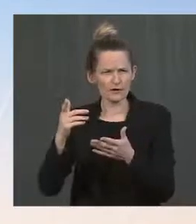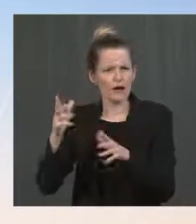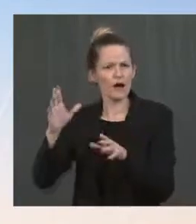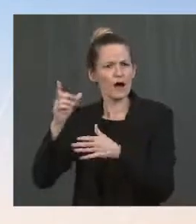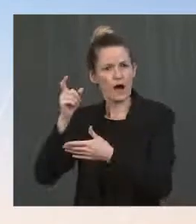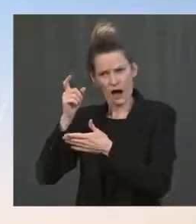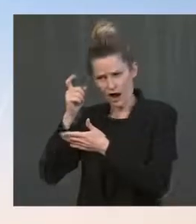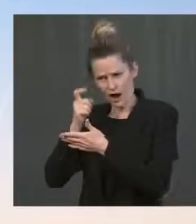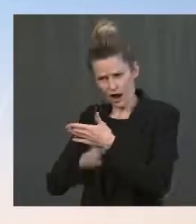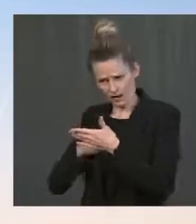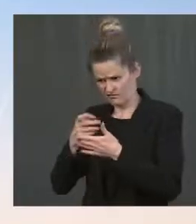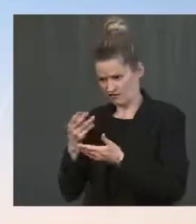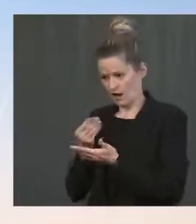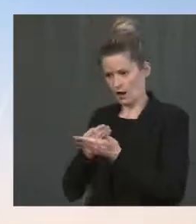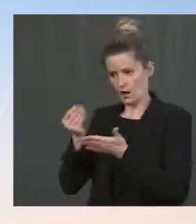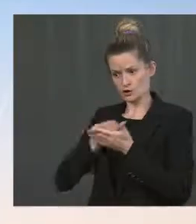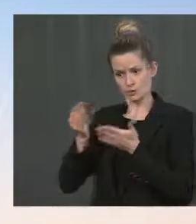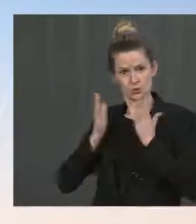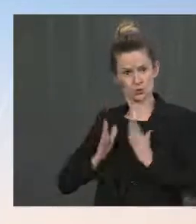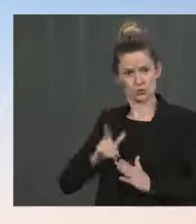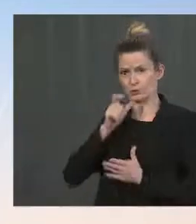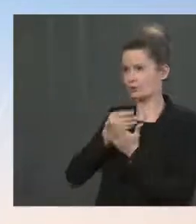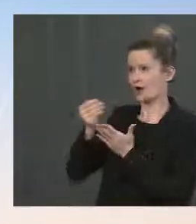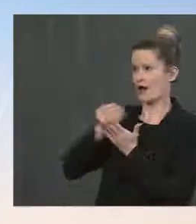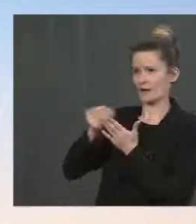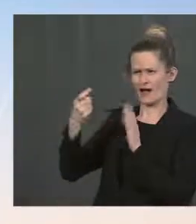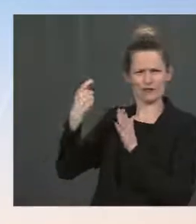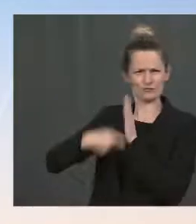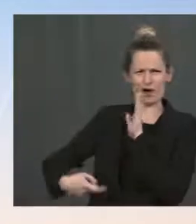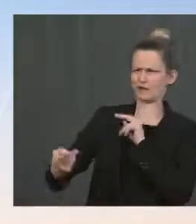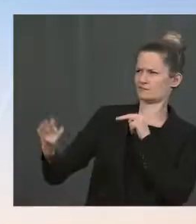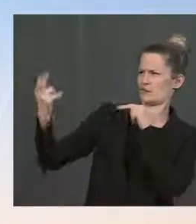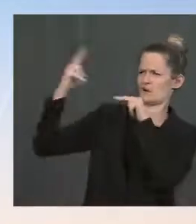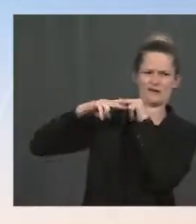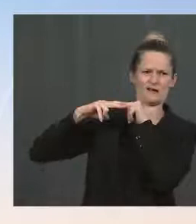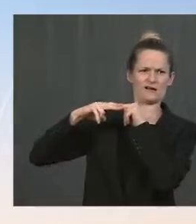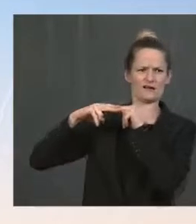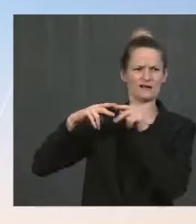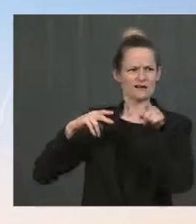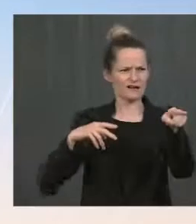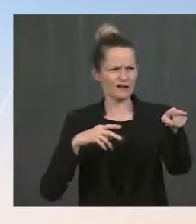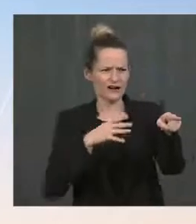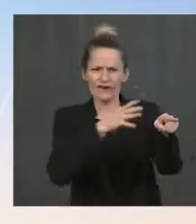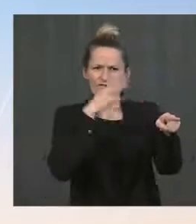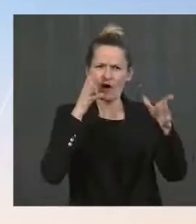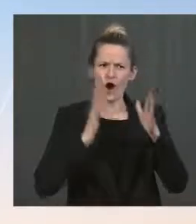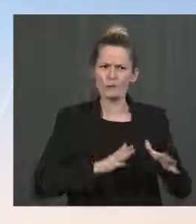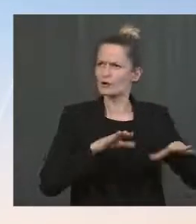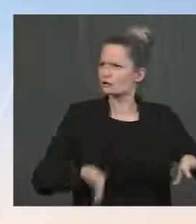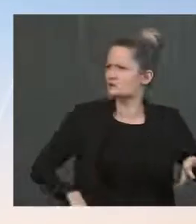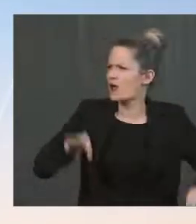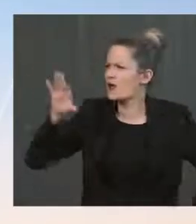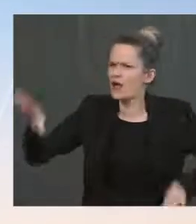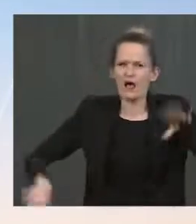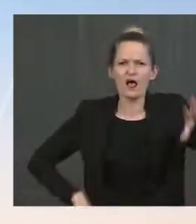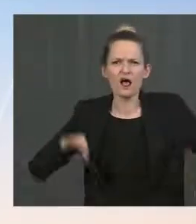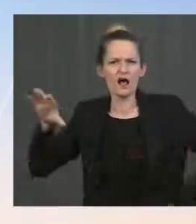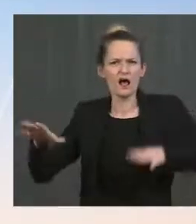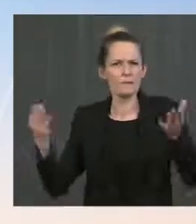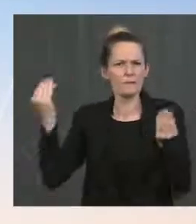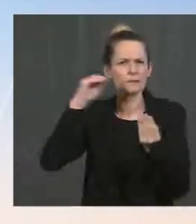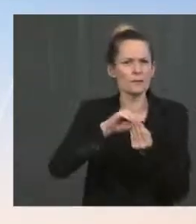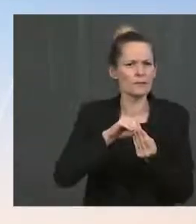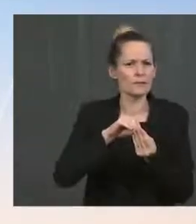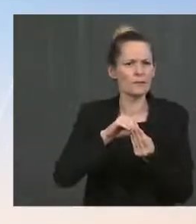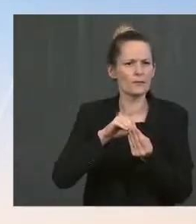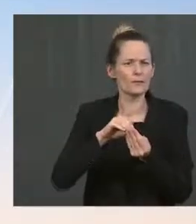not getting paid higher, and that raises real concern and a real question, which is what's motivating this focus and the actions that